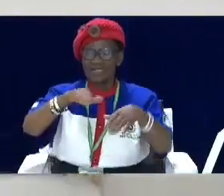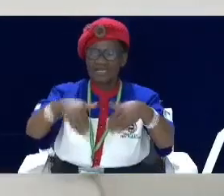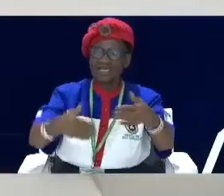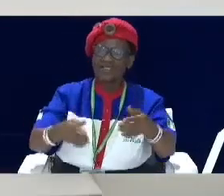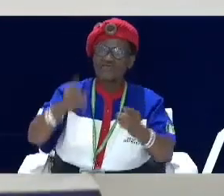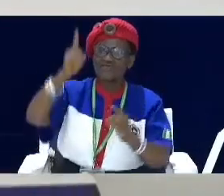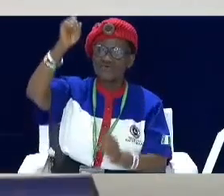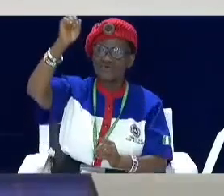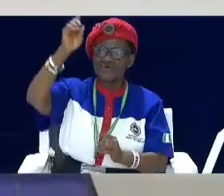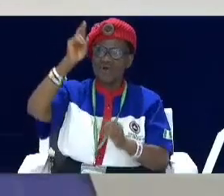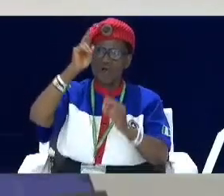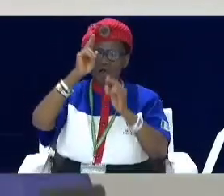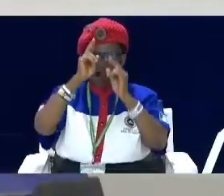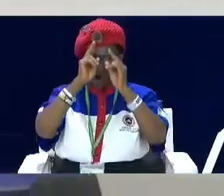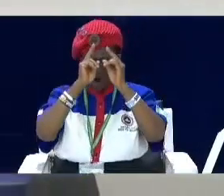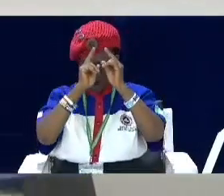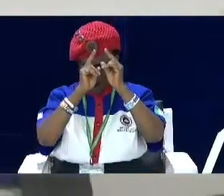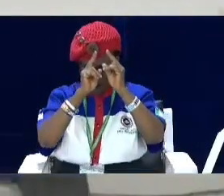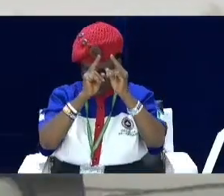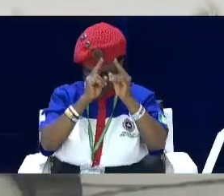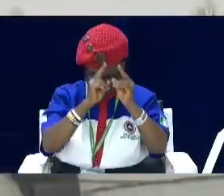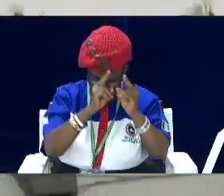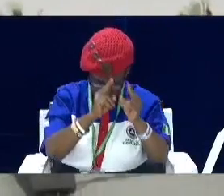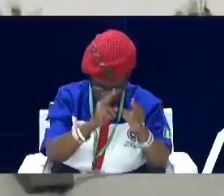We give you.